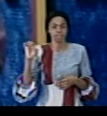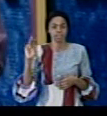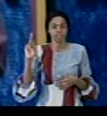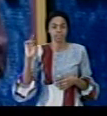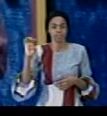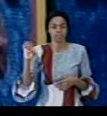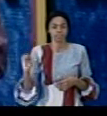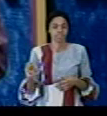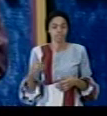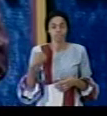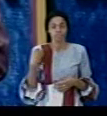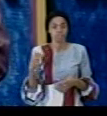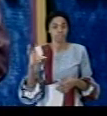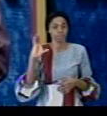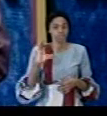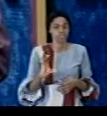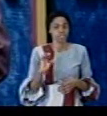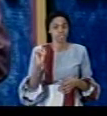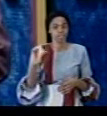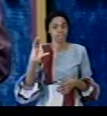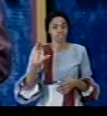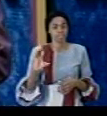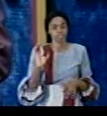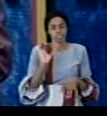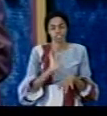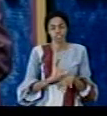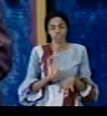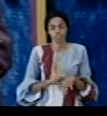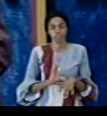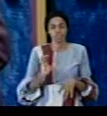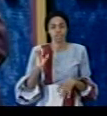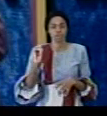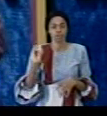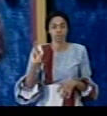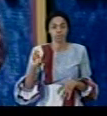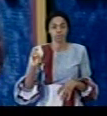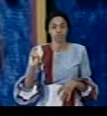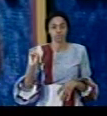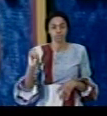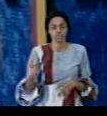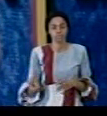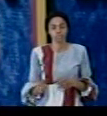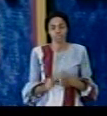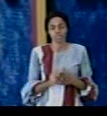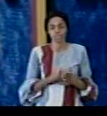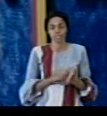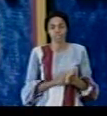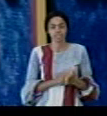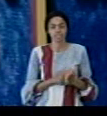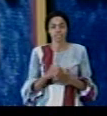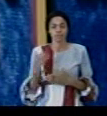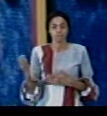of CAC JCPM Ondo, you are welcome.